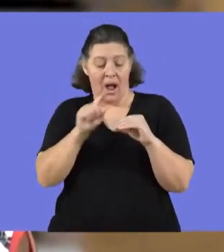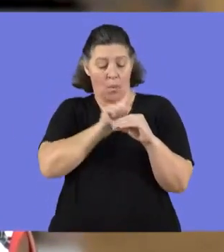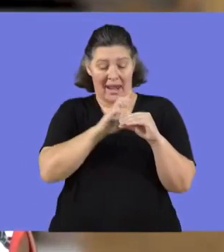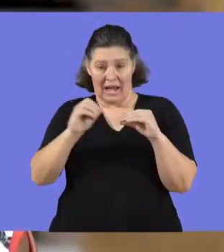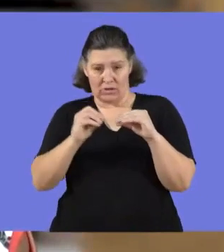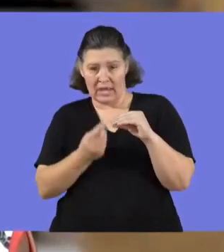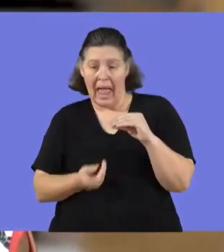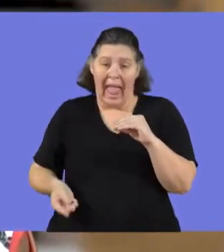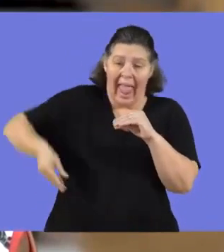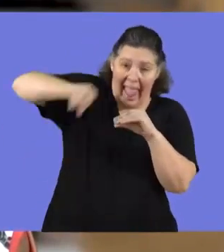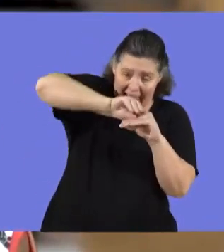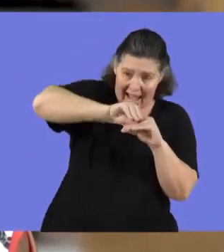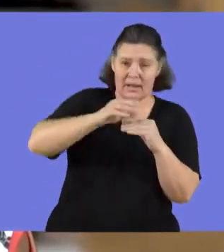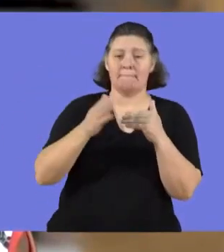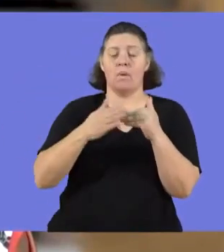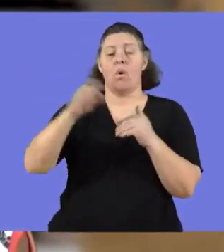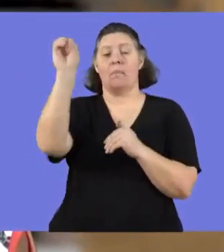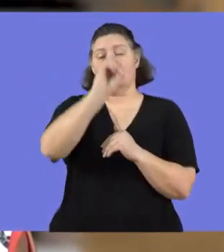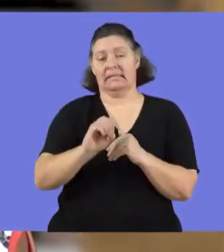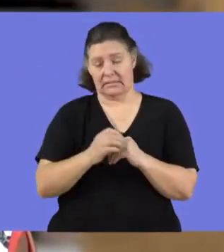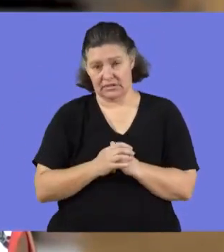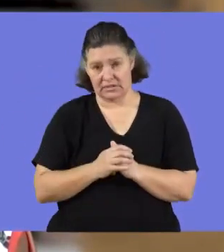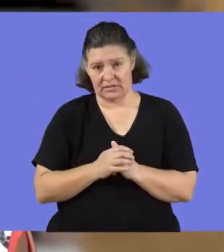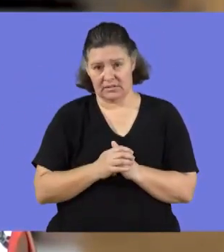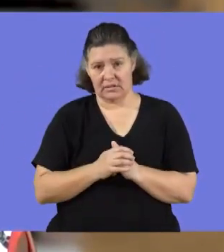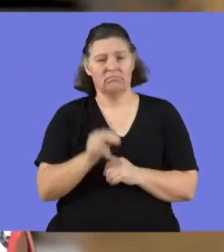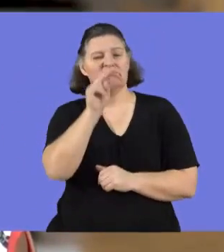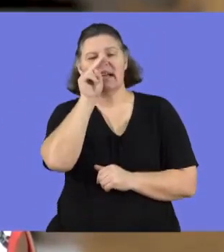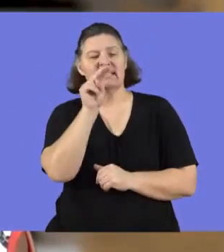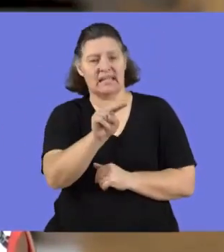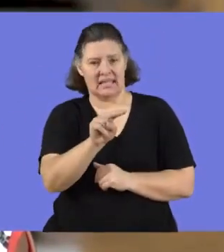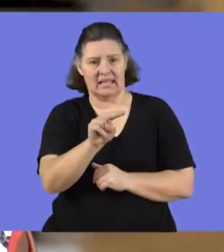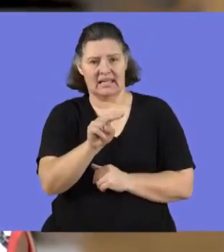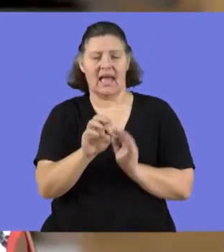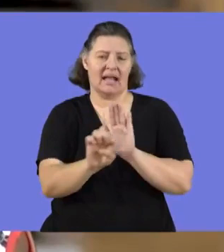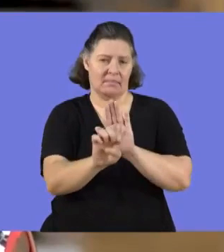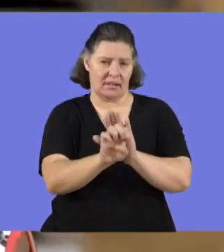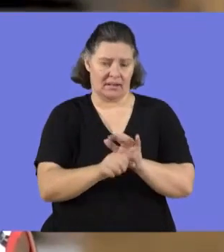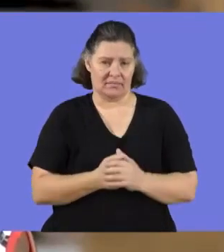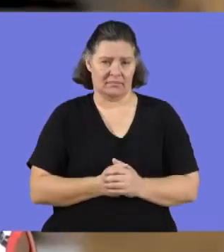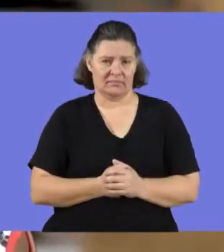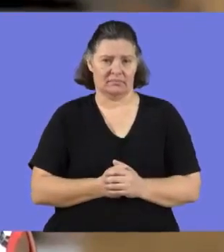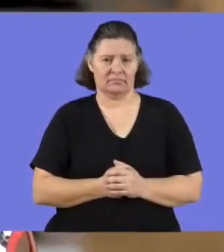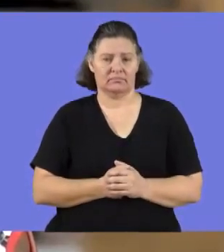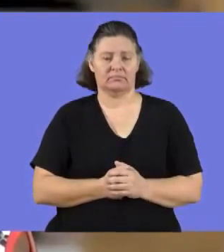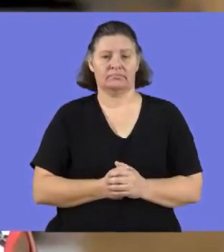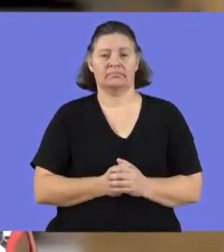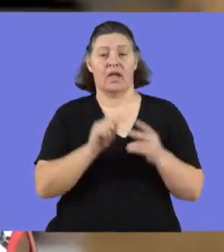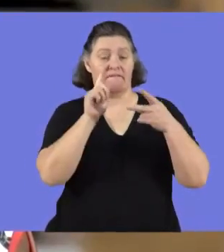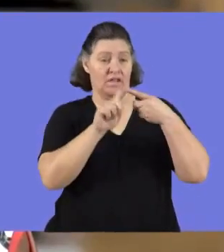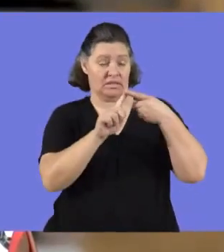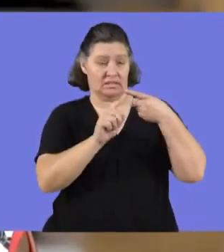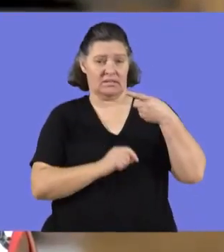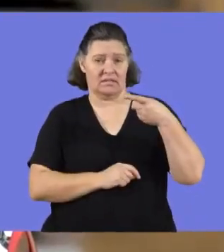you don't have 100% anymore, but you have 100 plus this new percentage that has been added. Let us have a look